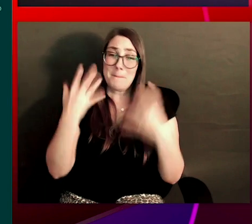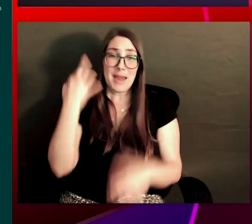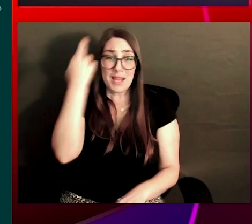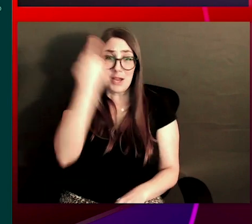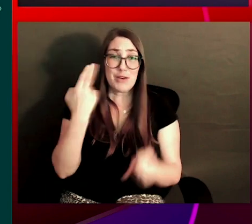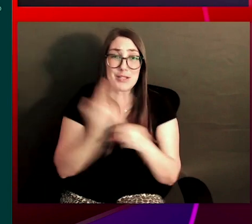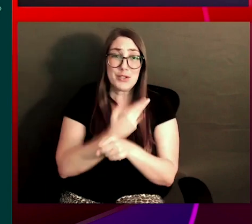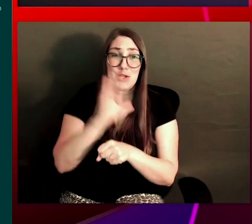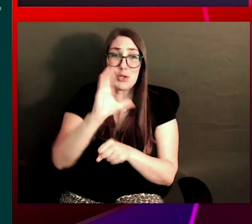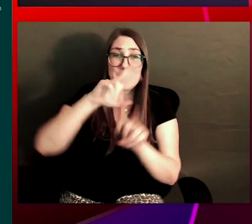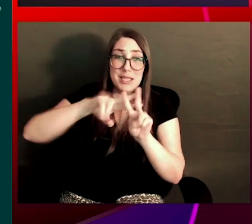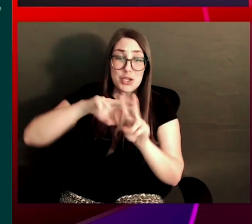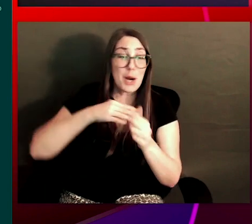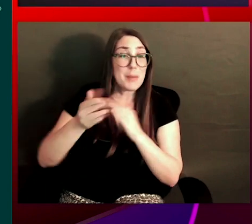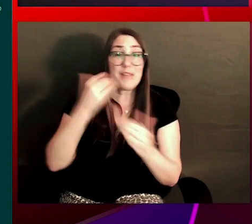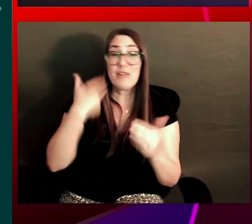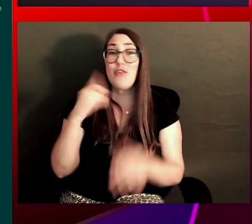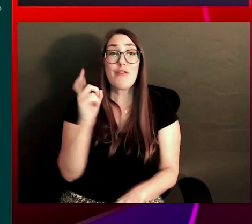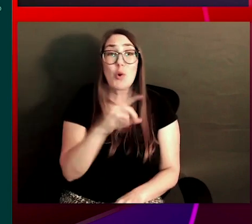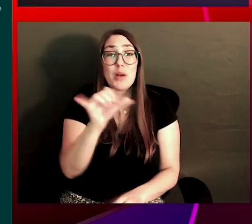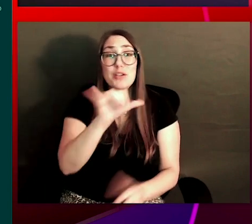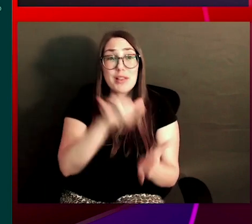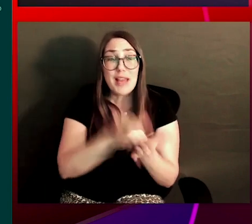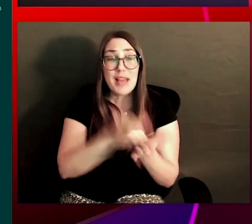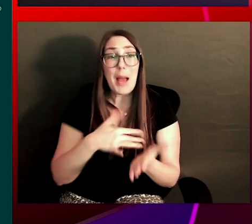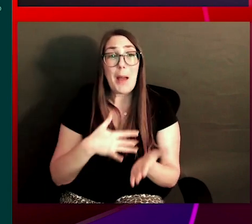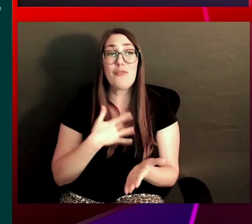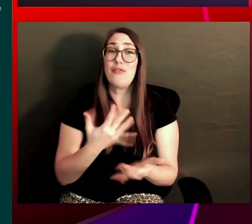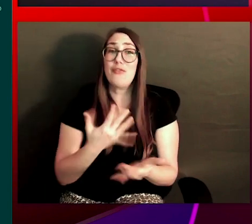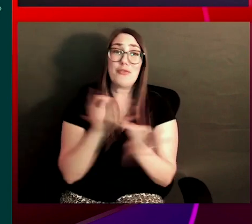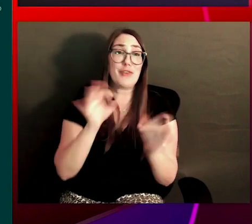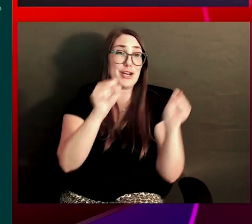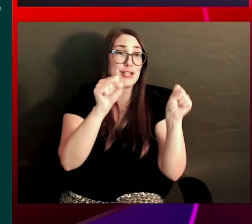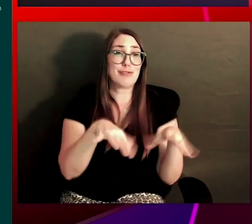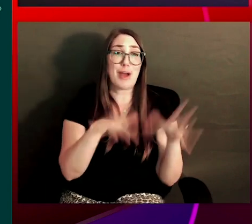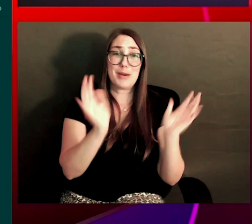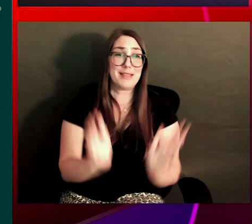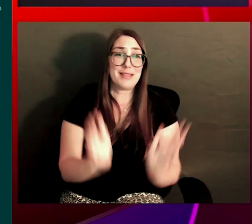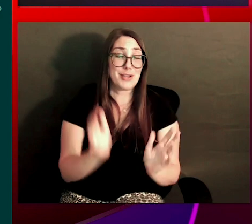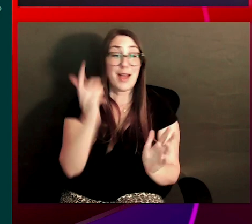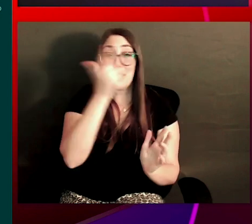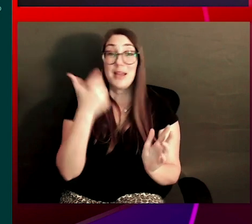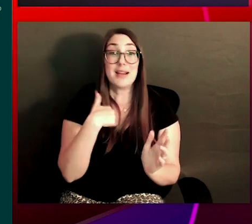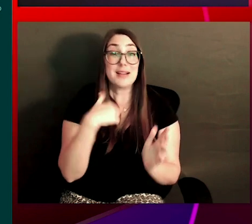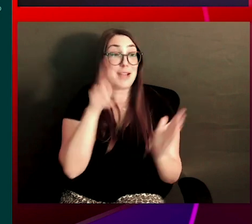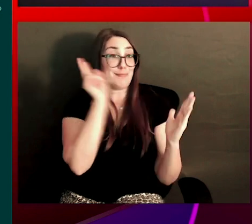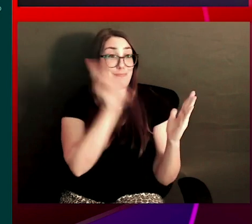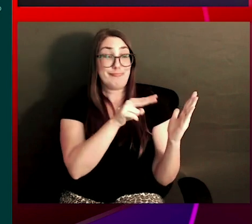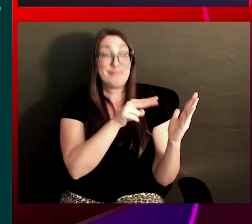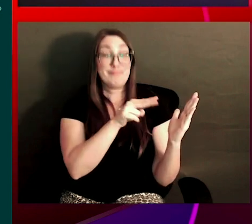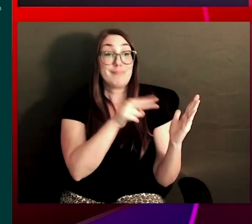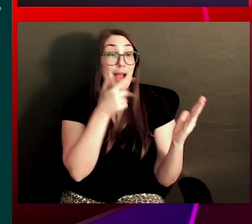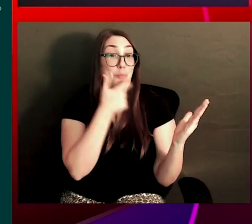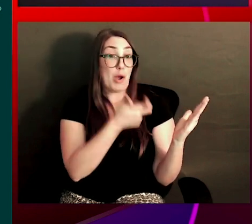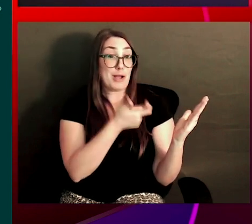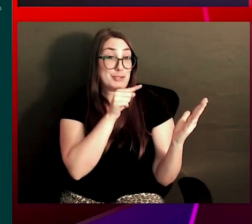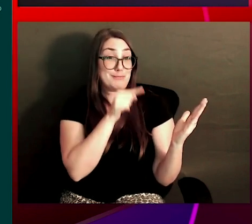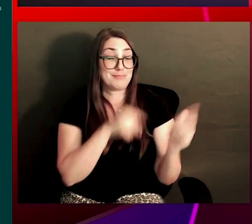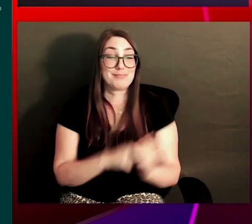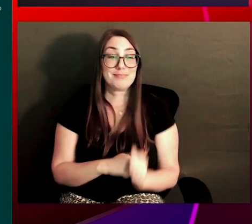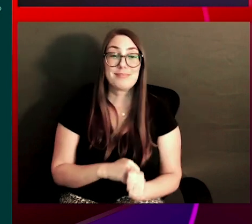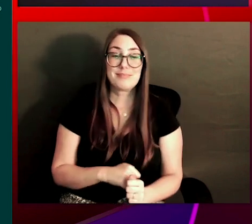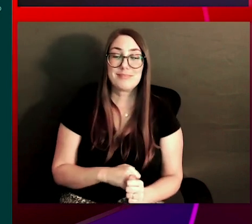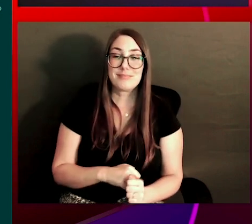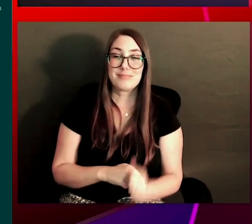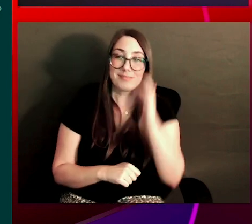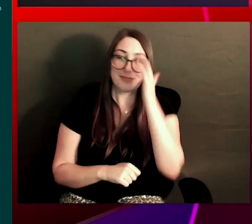But even if you have a question like that, please feel free to drop it in chat, because I'm checking it out. I'm watching. All right, so we're just waiting for this